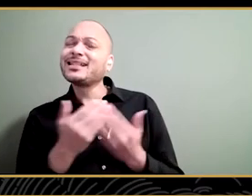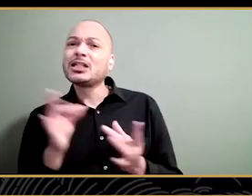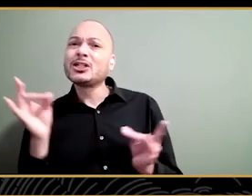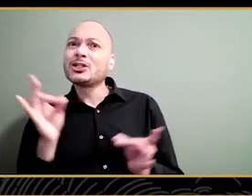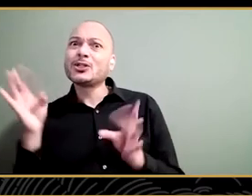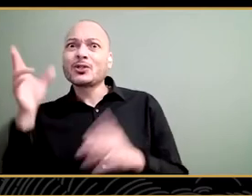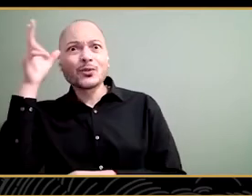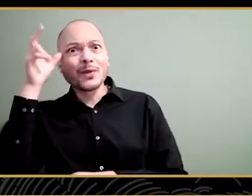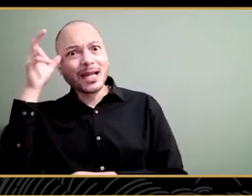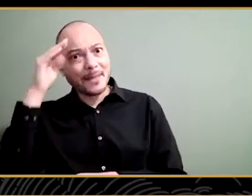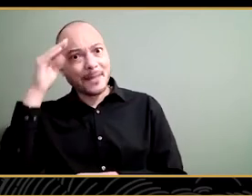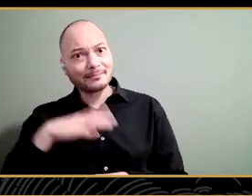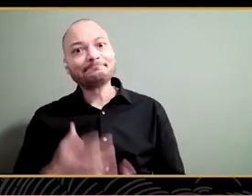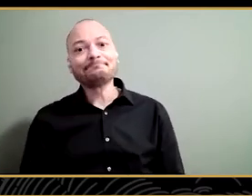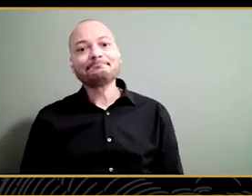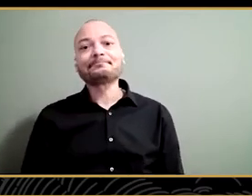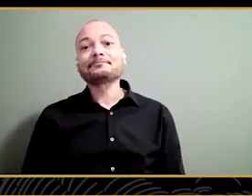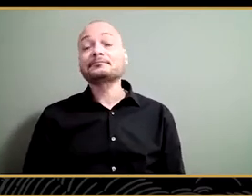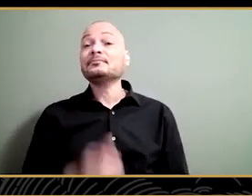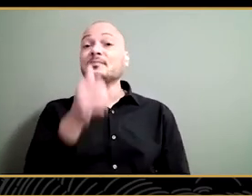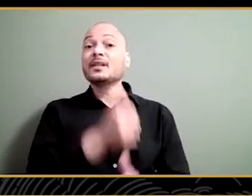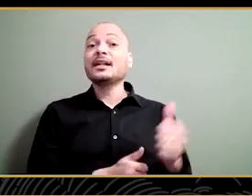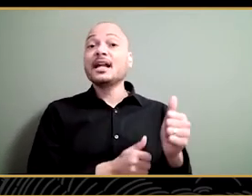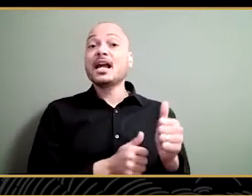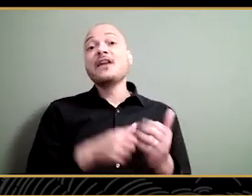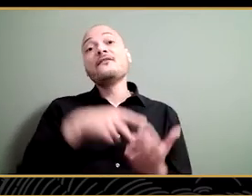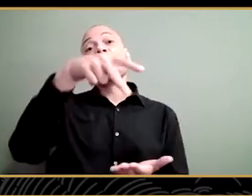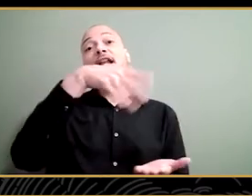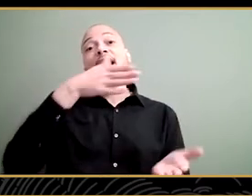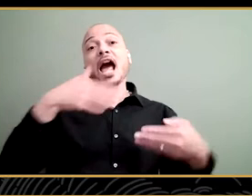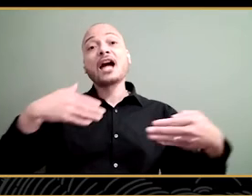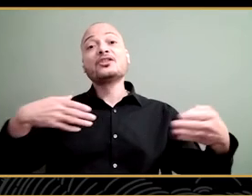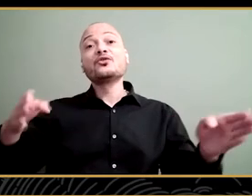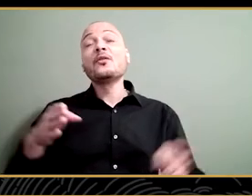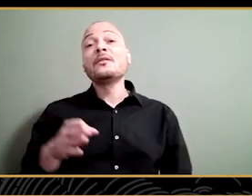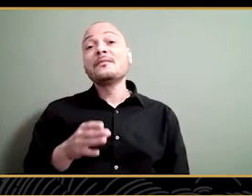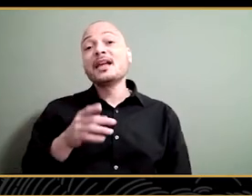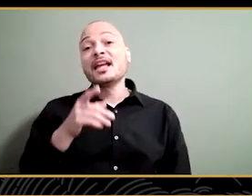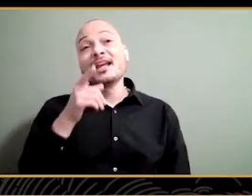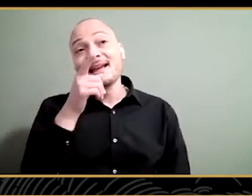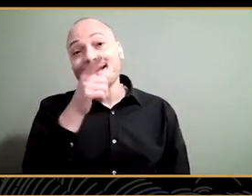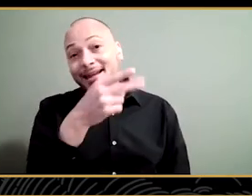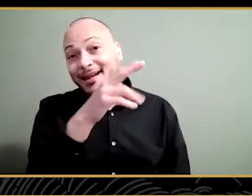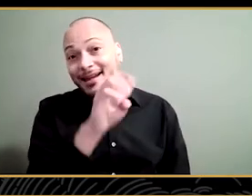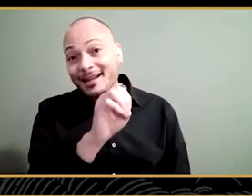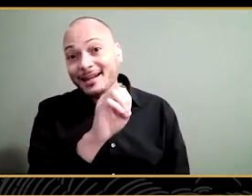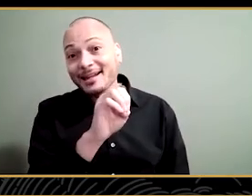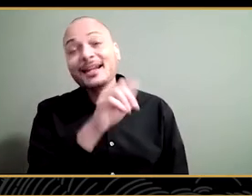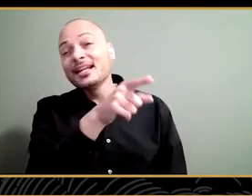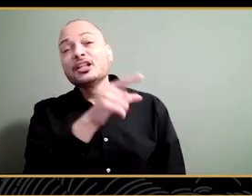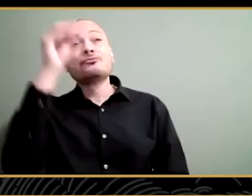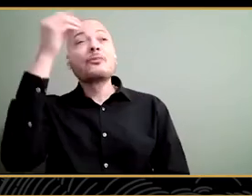poetry appear. In every ballroom, he is the chandelier. No, he is the